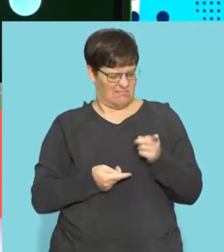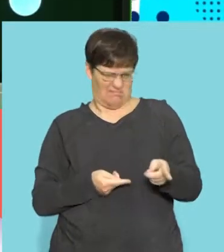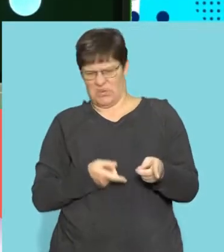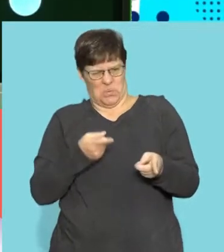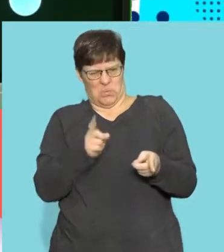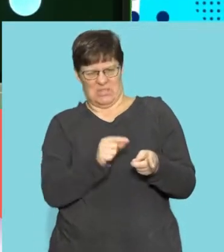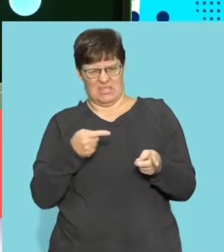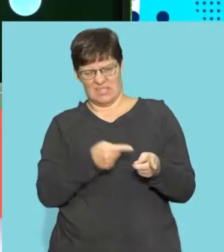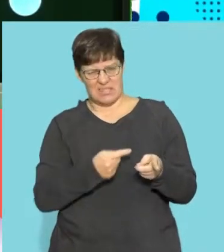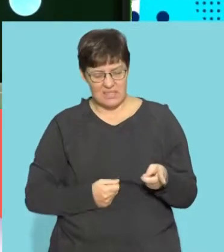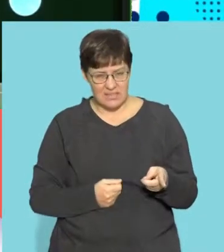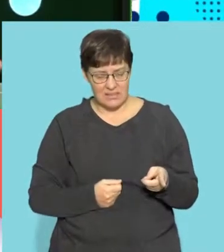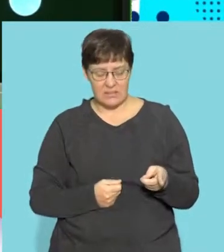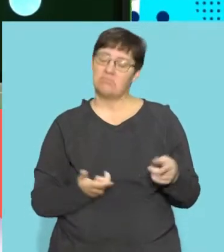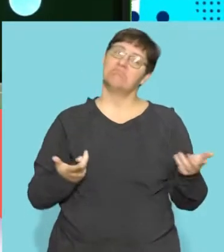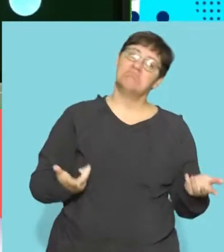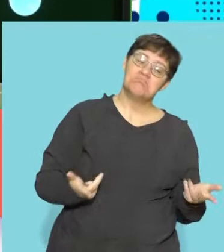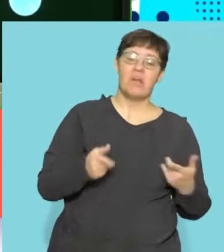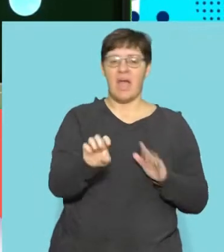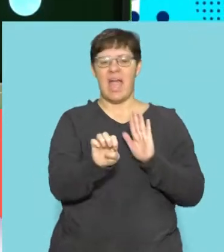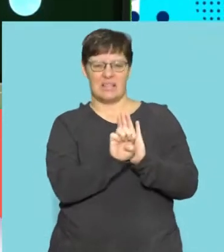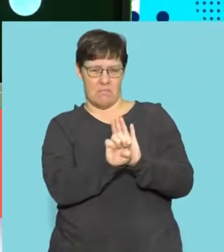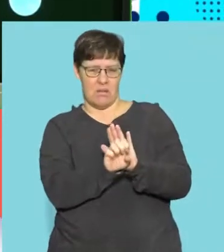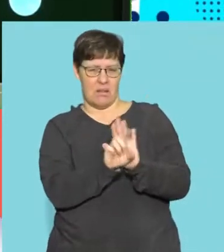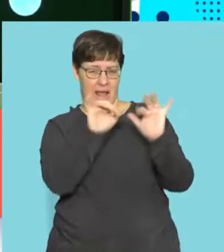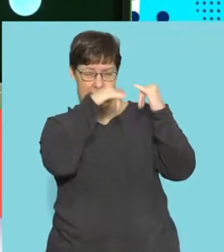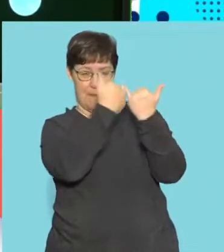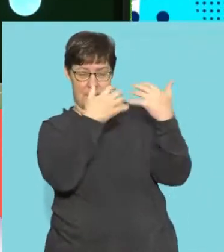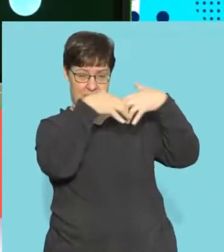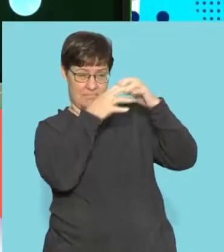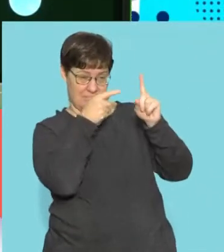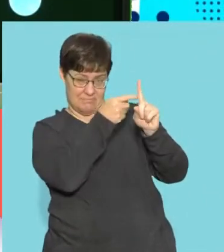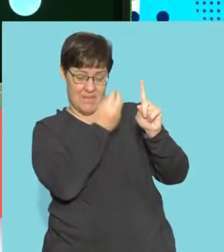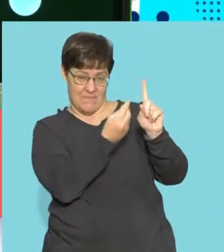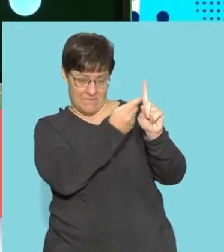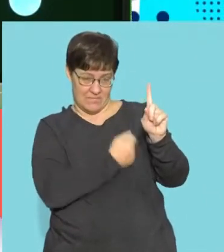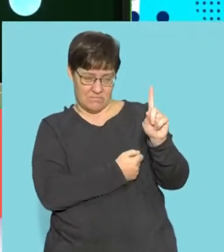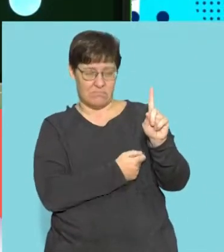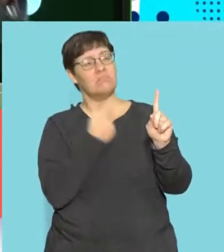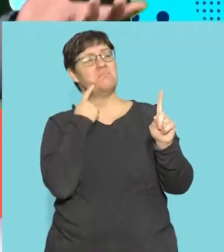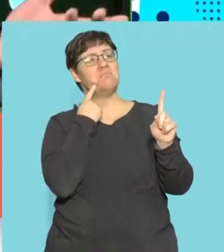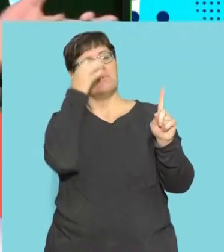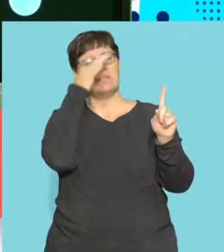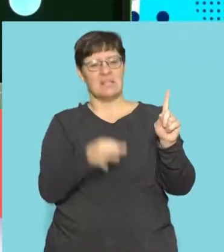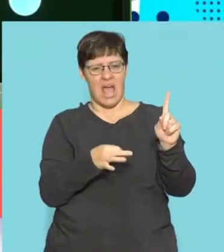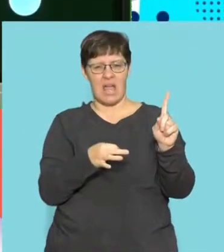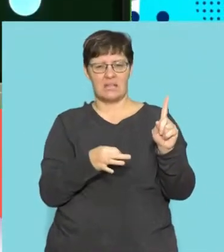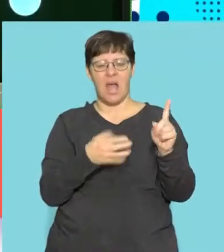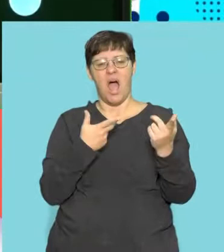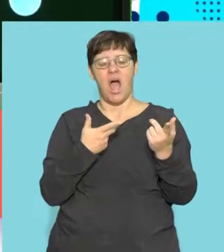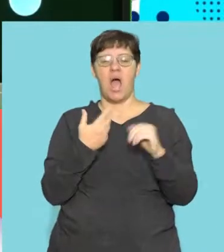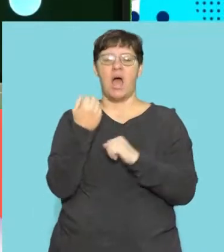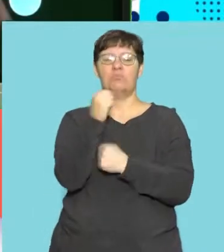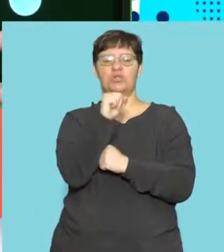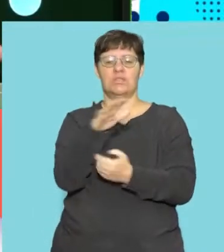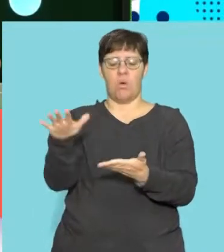is. Let's say you have a company, and you guys decide you buy photocopy machines, right? And